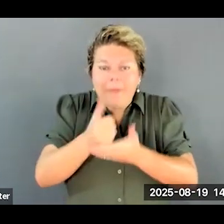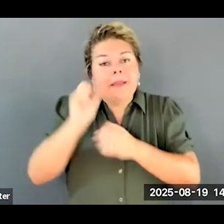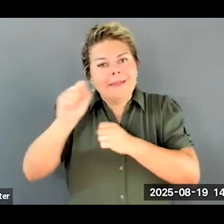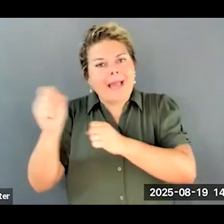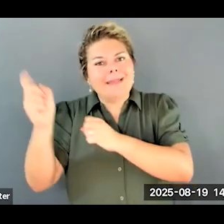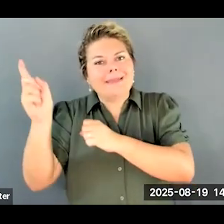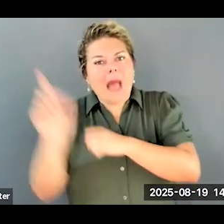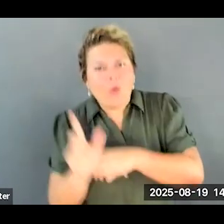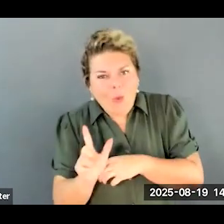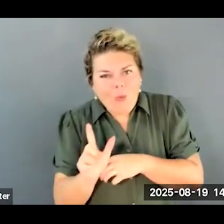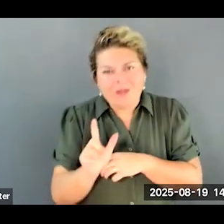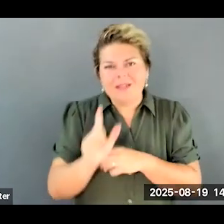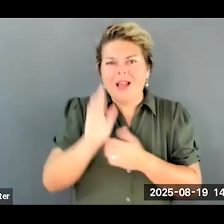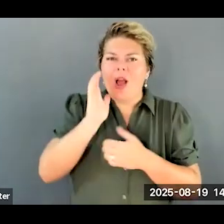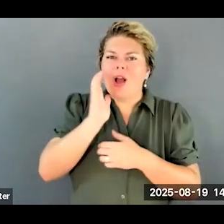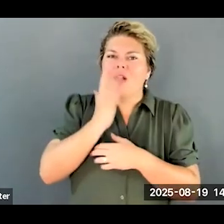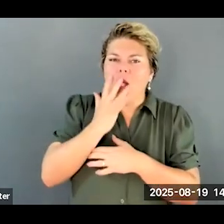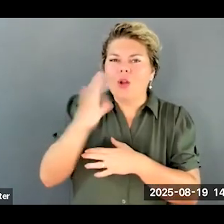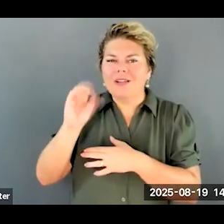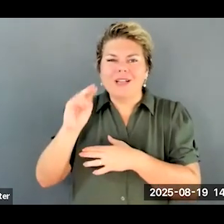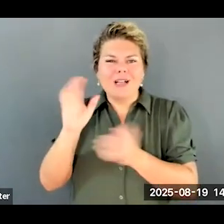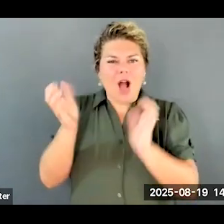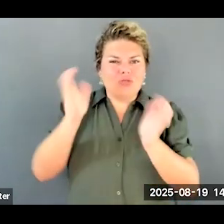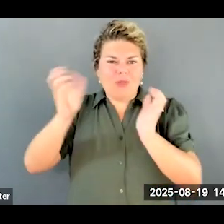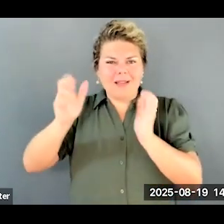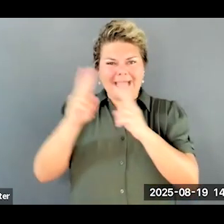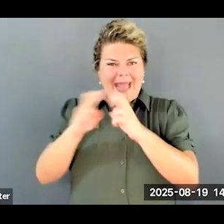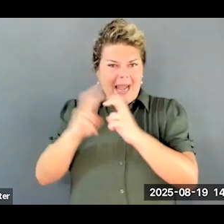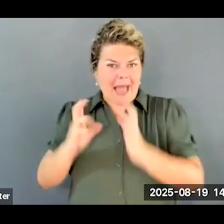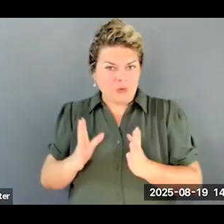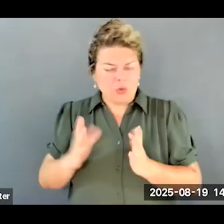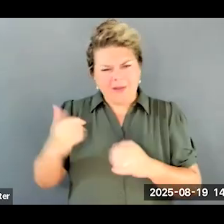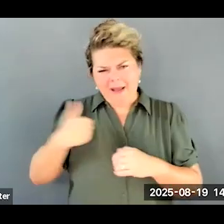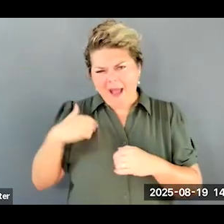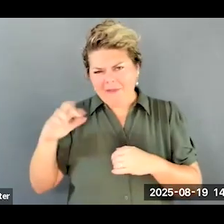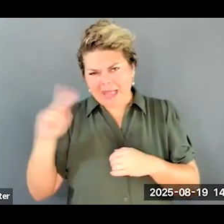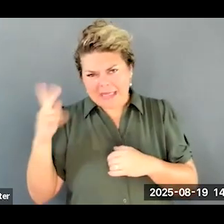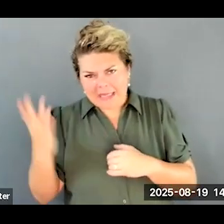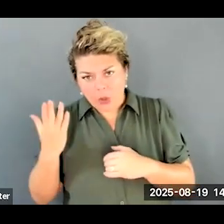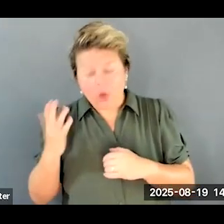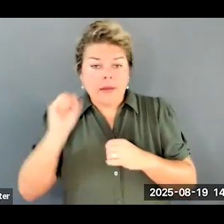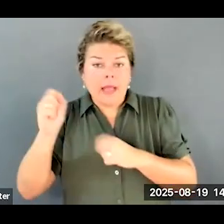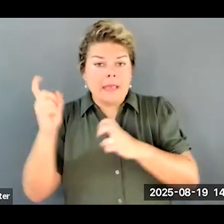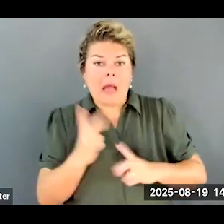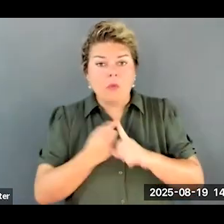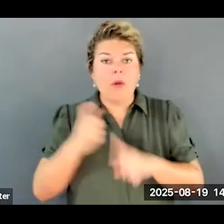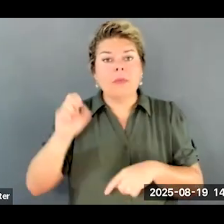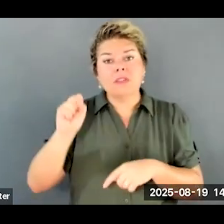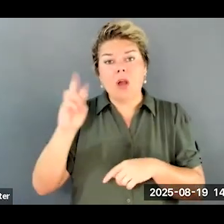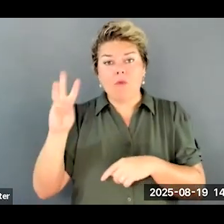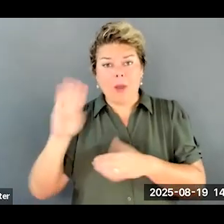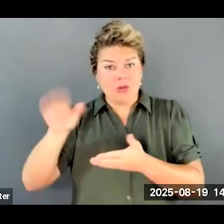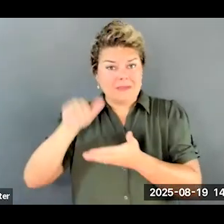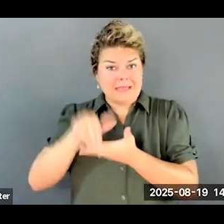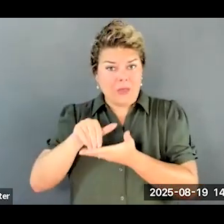color contrast analyzer. I have it linked on the slide here, and you can get this from the Software Center. This application